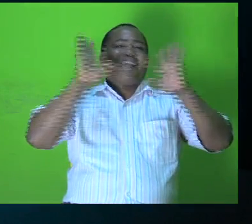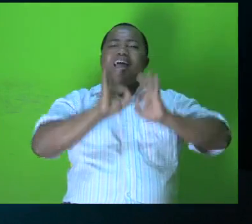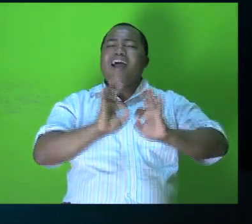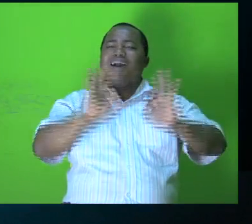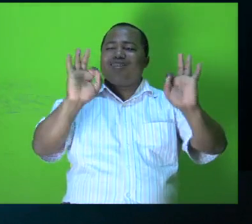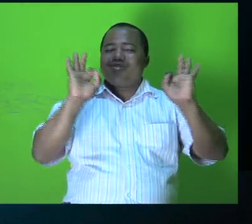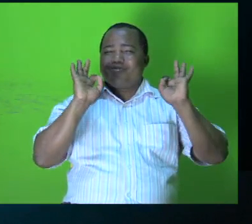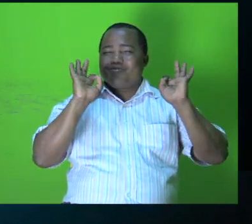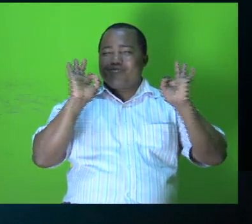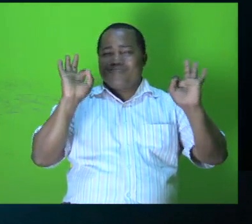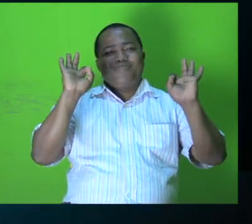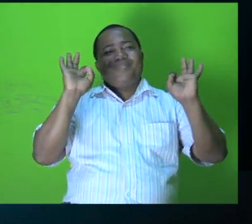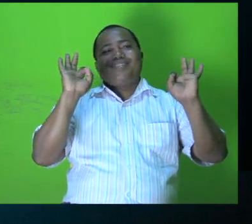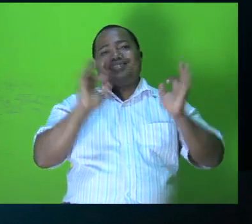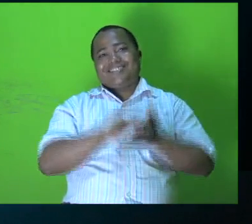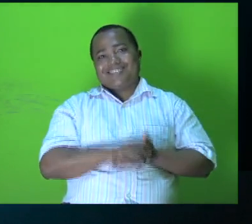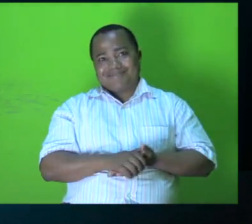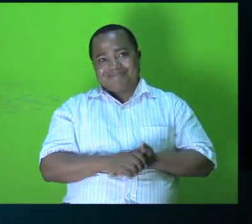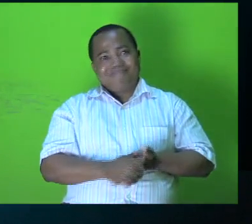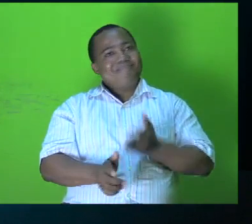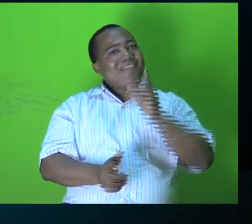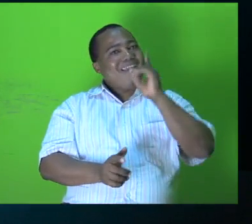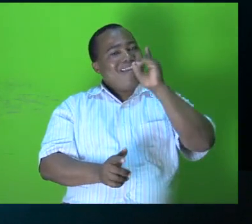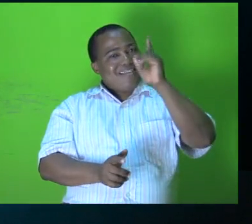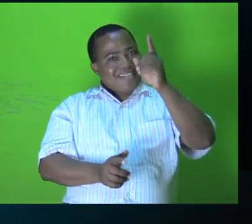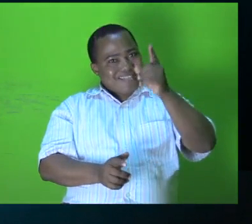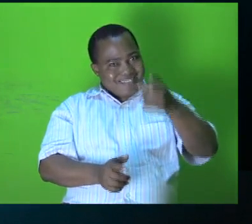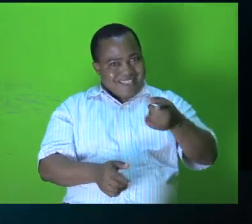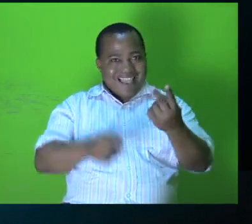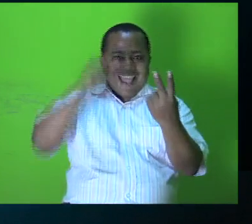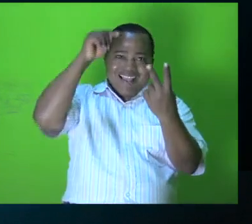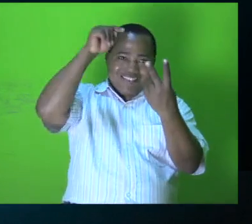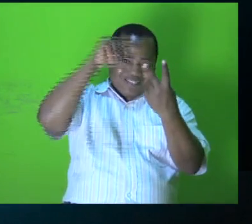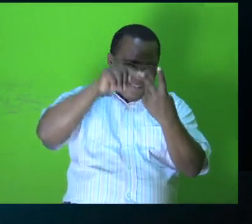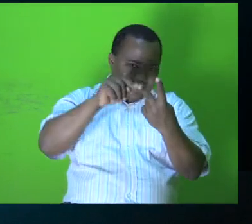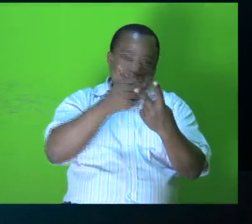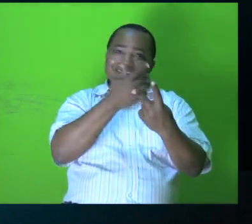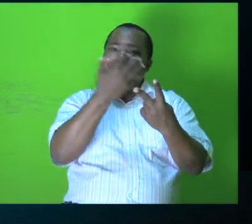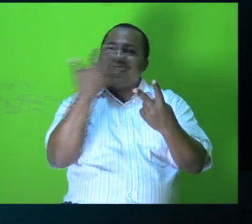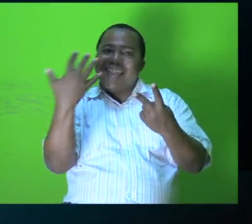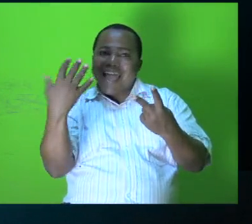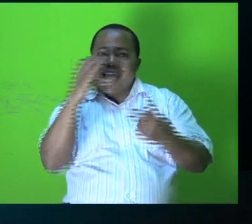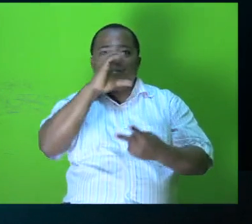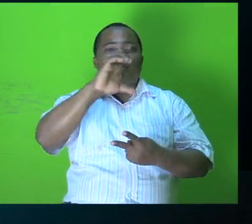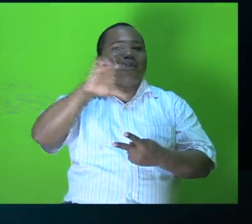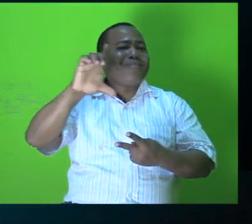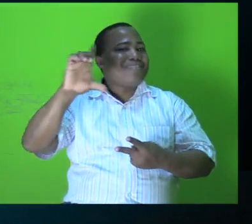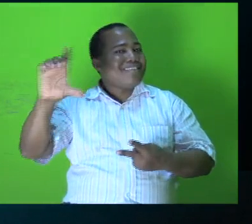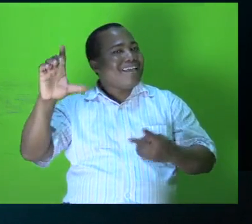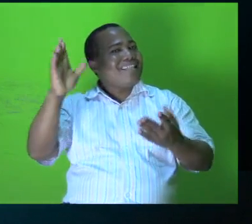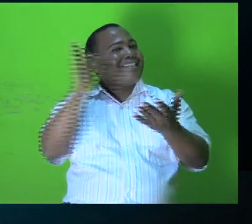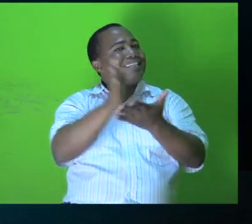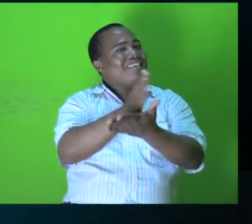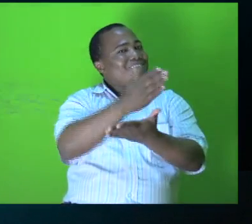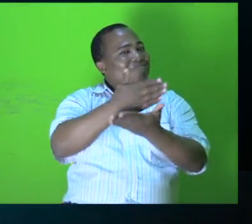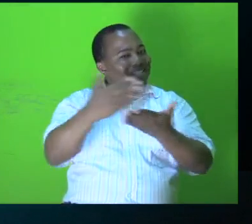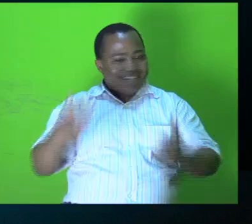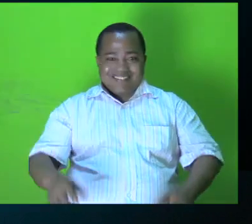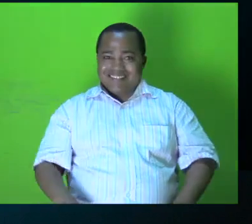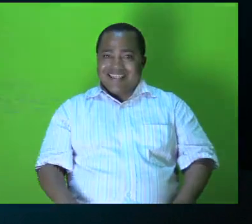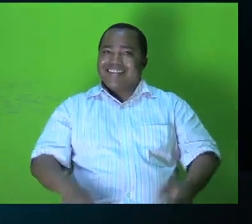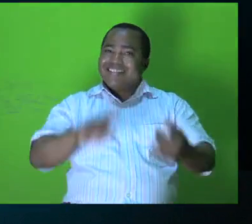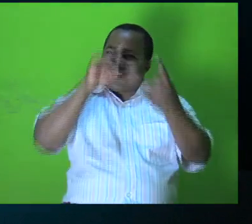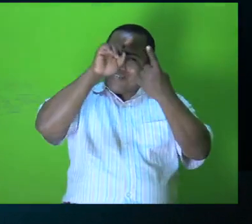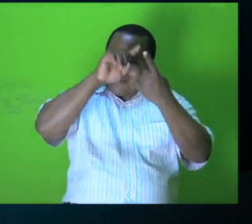Good. There are two types of cell division. The first